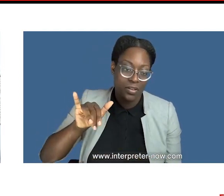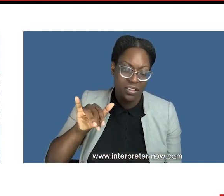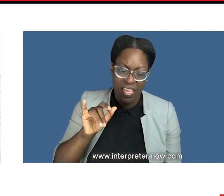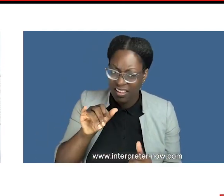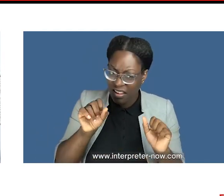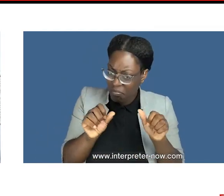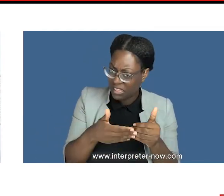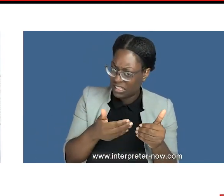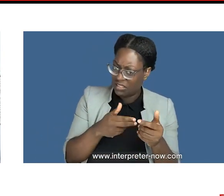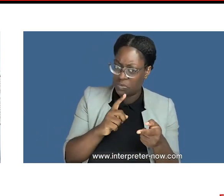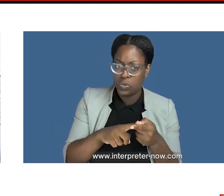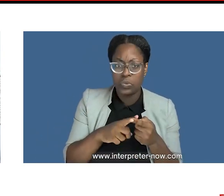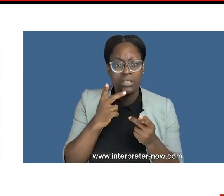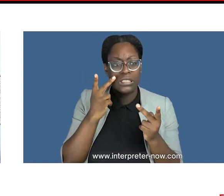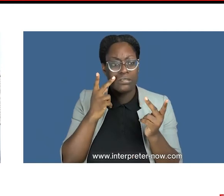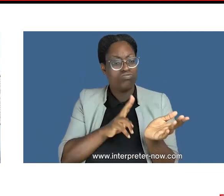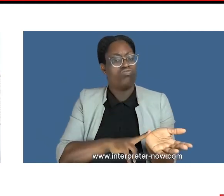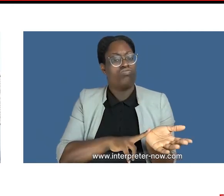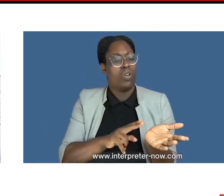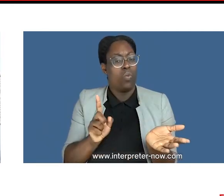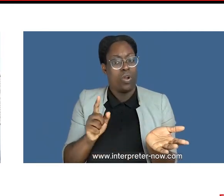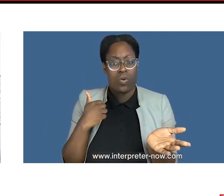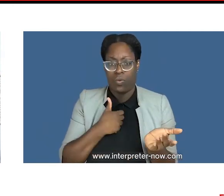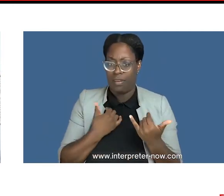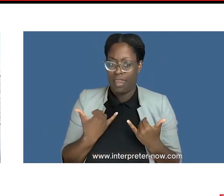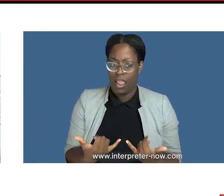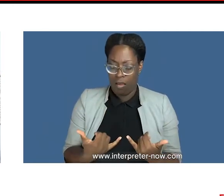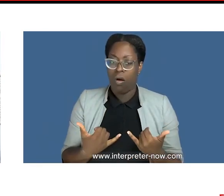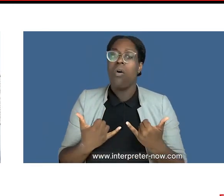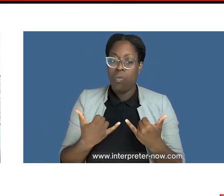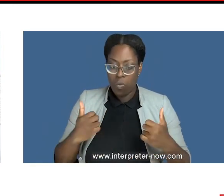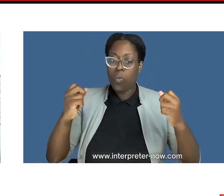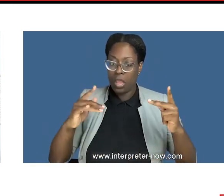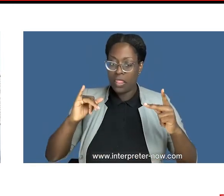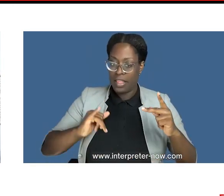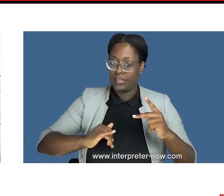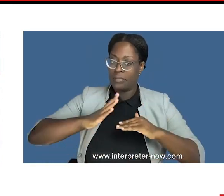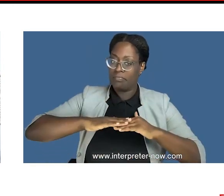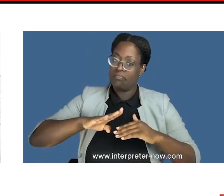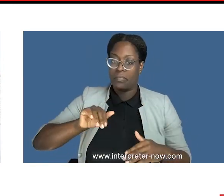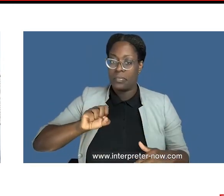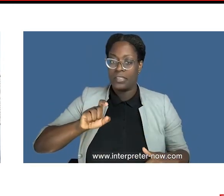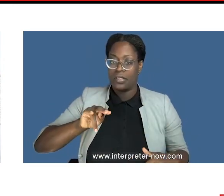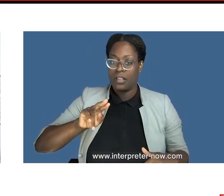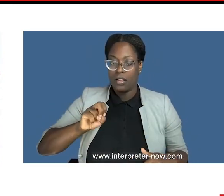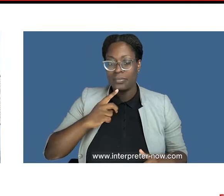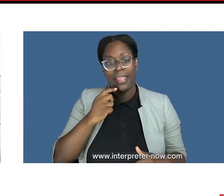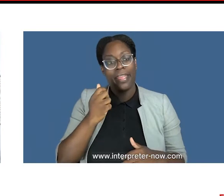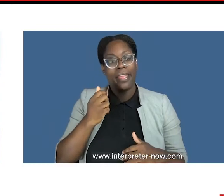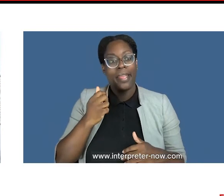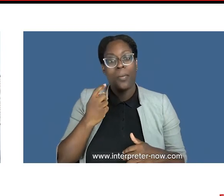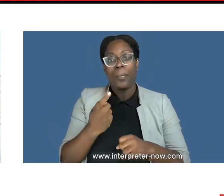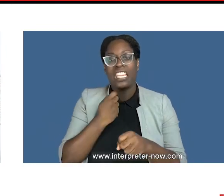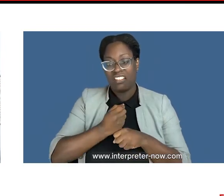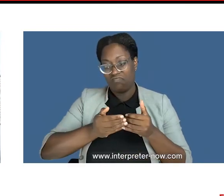And that can be really easy to, look at where you are now, recalibrate if needed. And so that could be